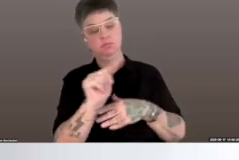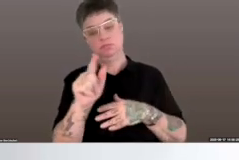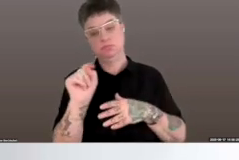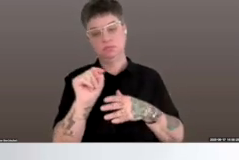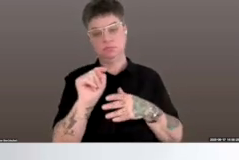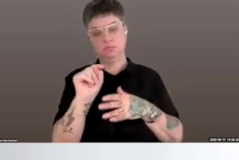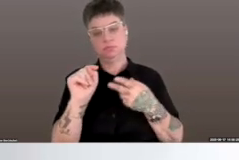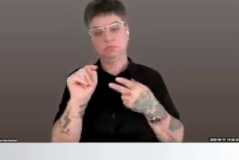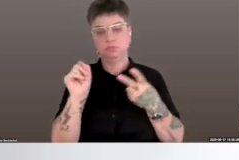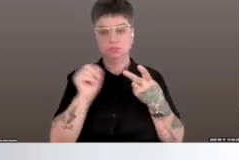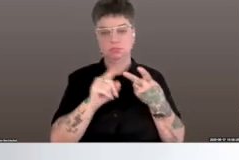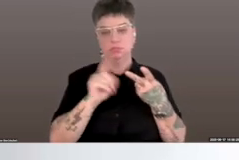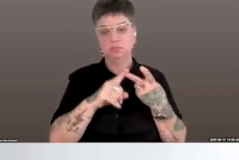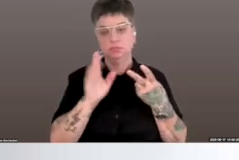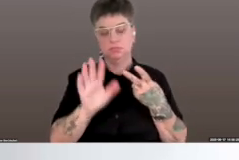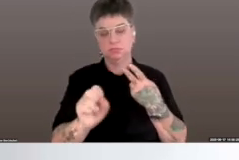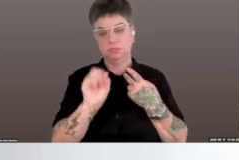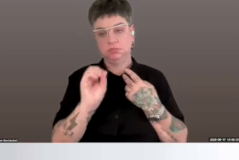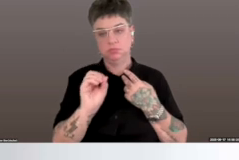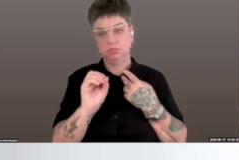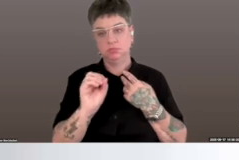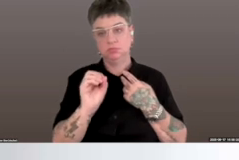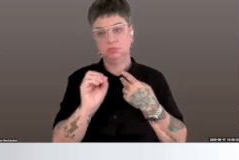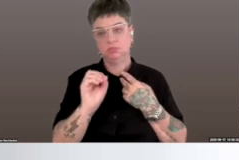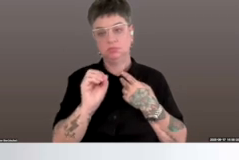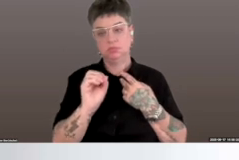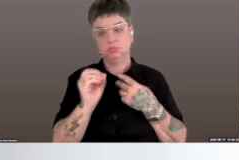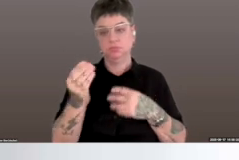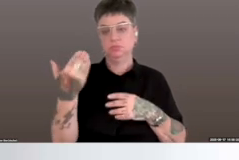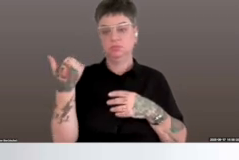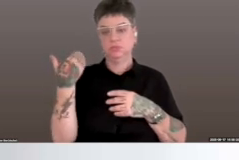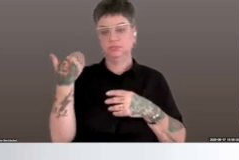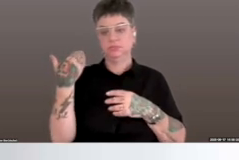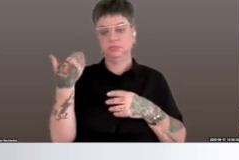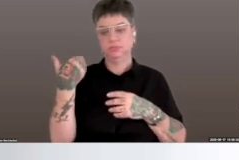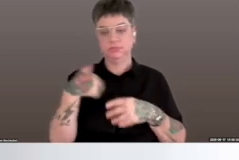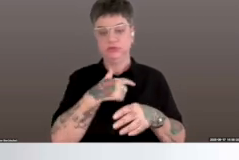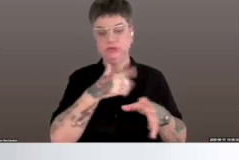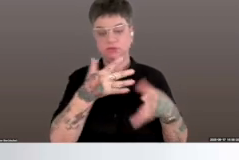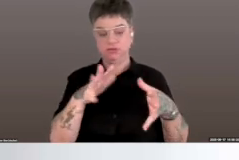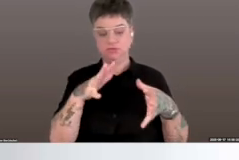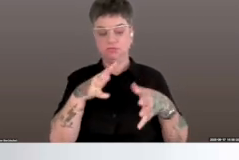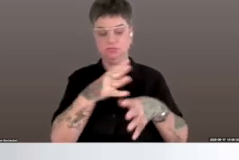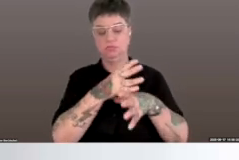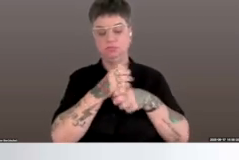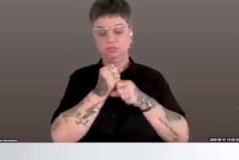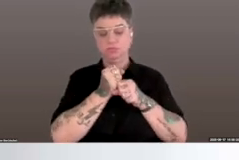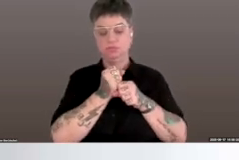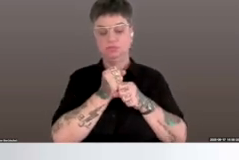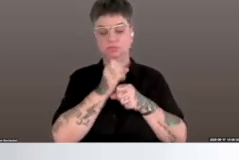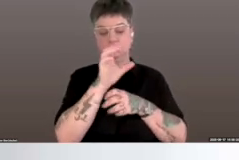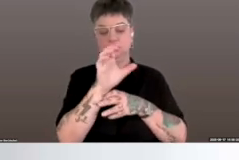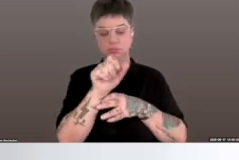you. So what, in the past, and we've been recipients of